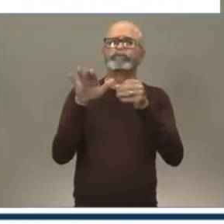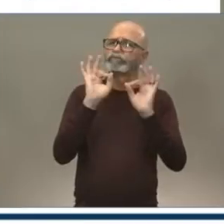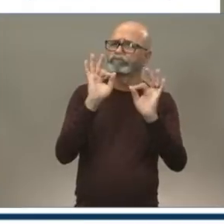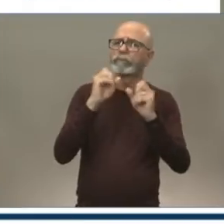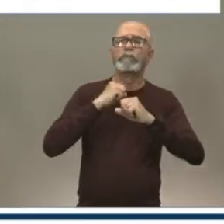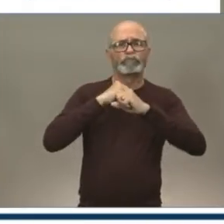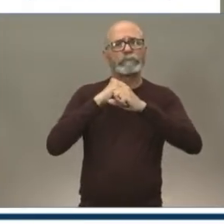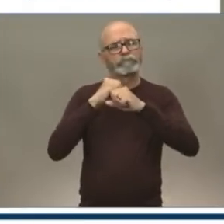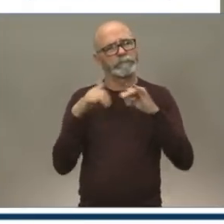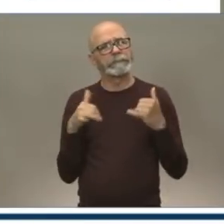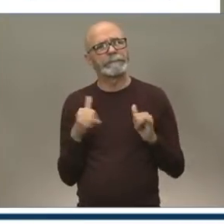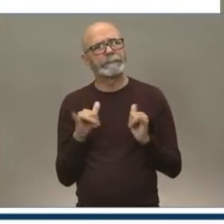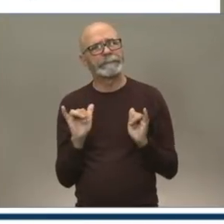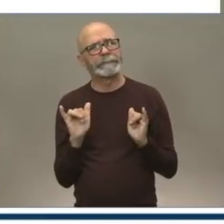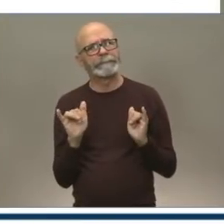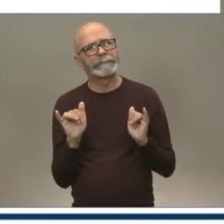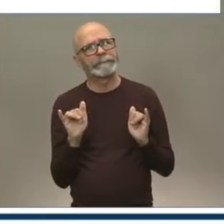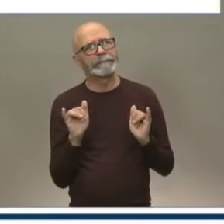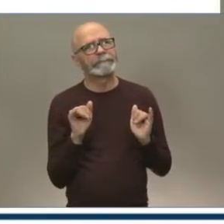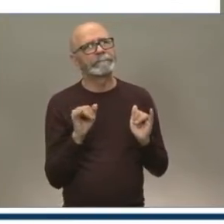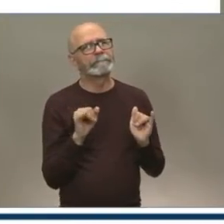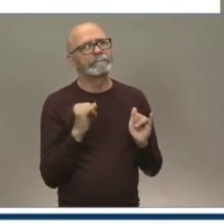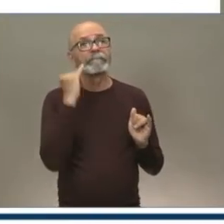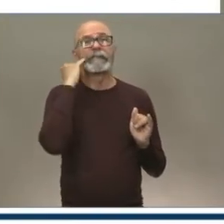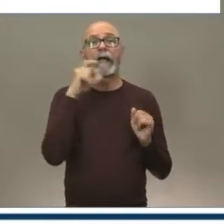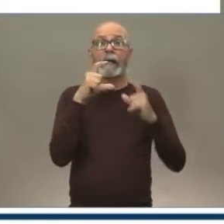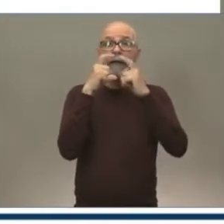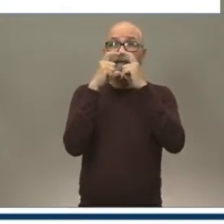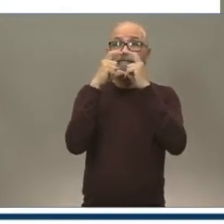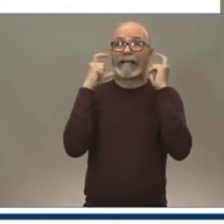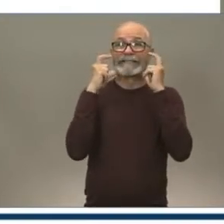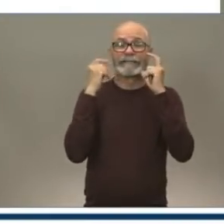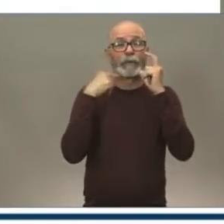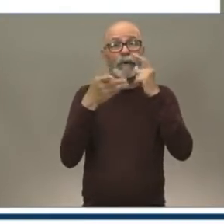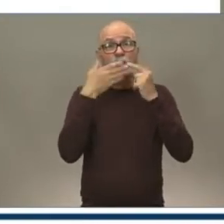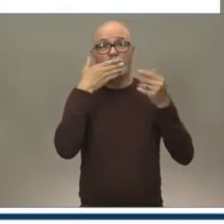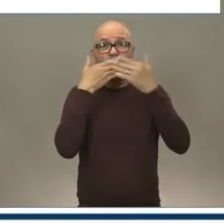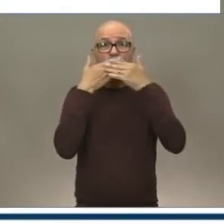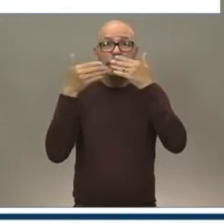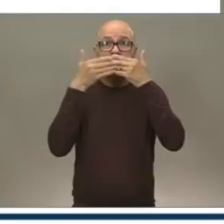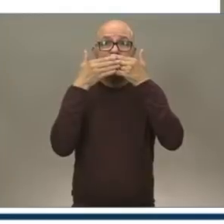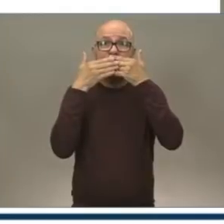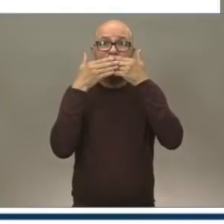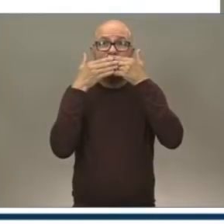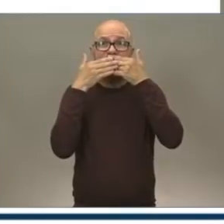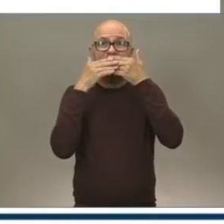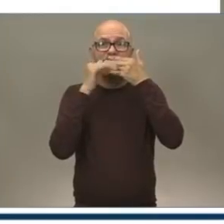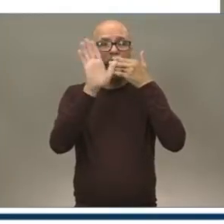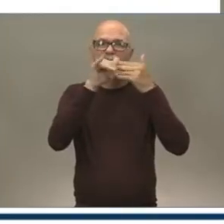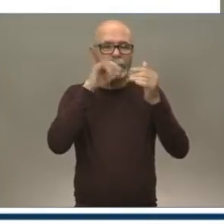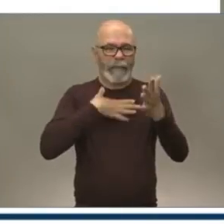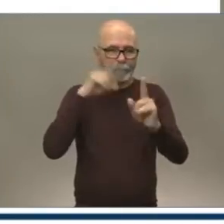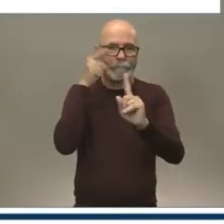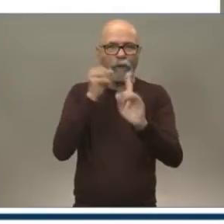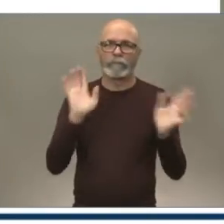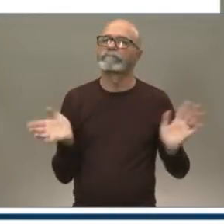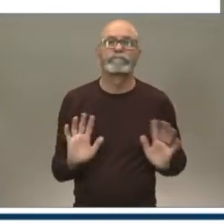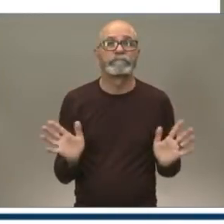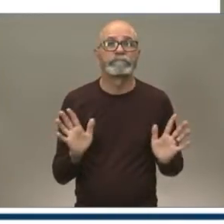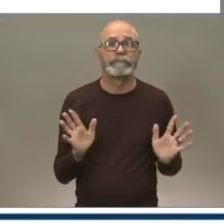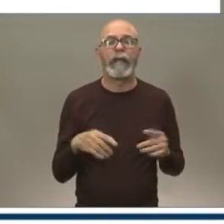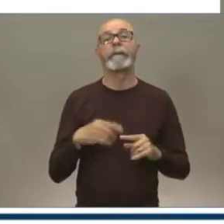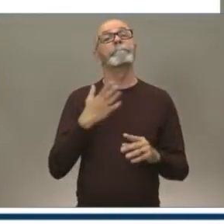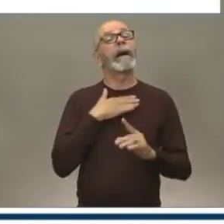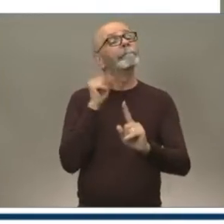important things around masking is not whether it's a 2 or 3-layer mask, but are you wearing the mask consistently where you're supposed to, and